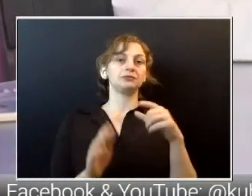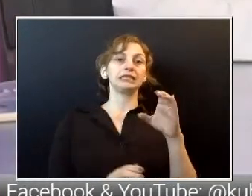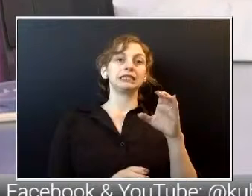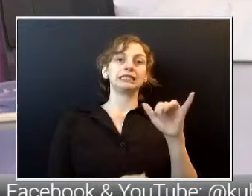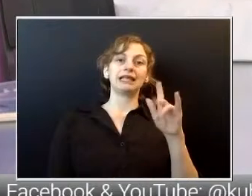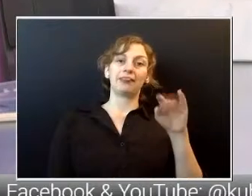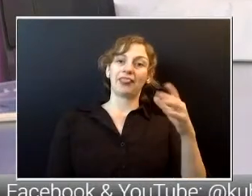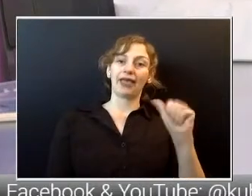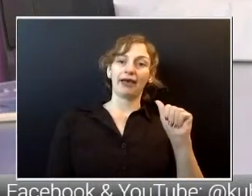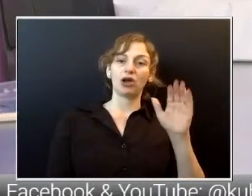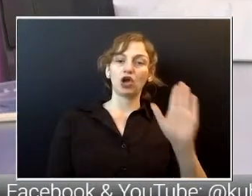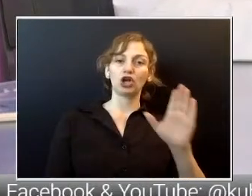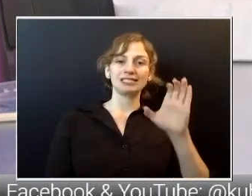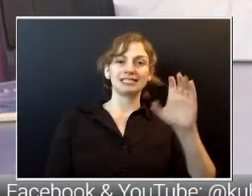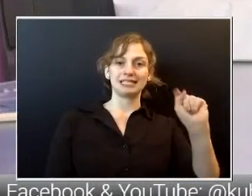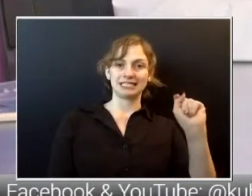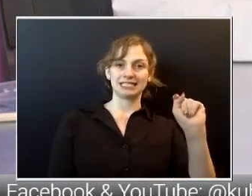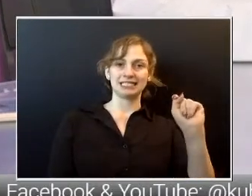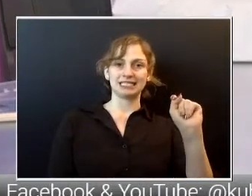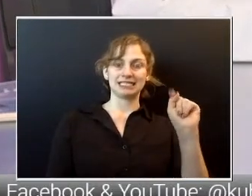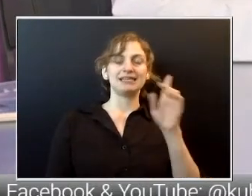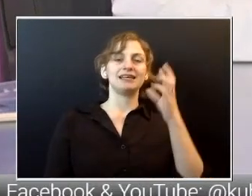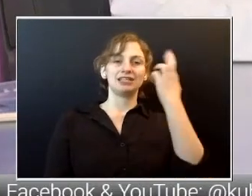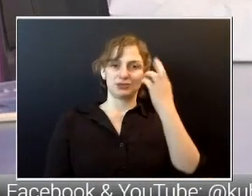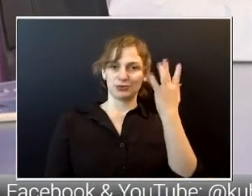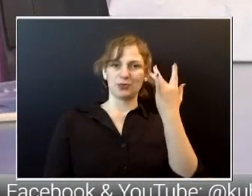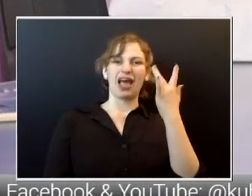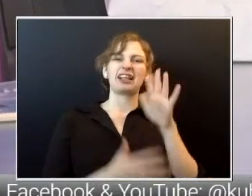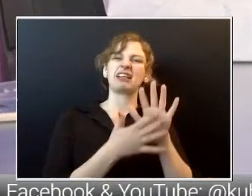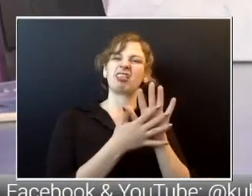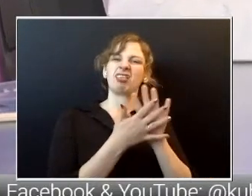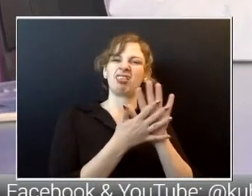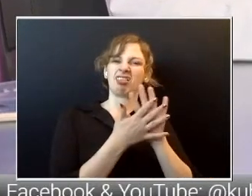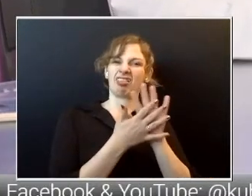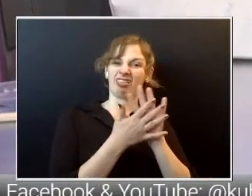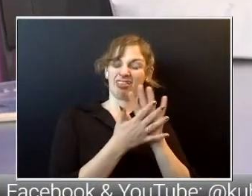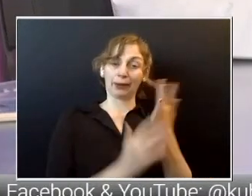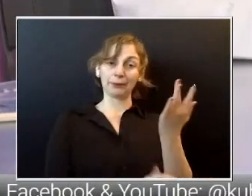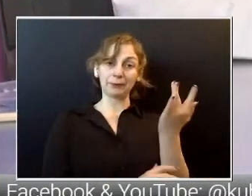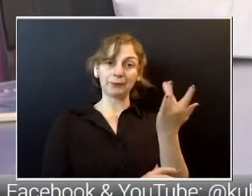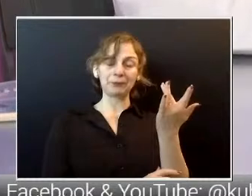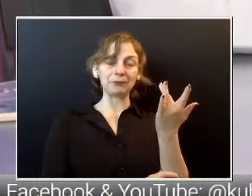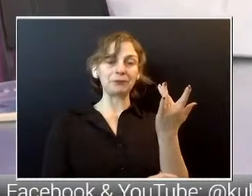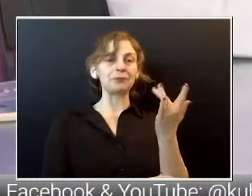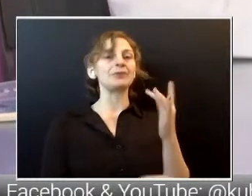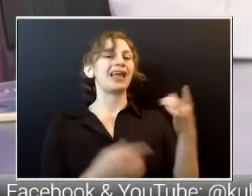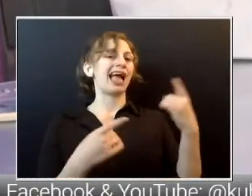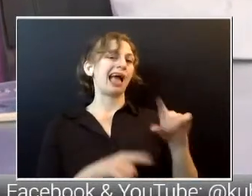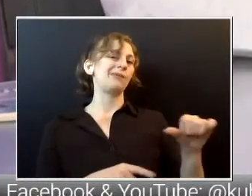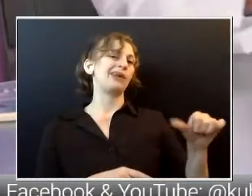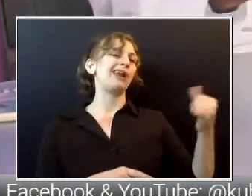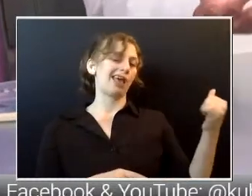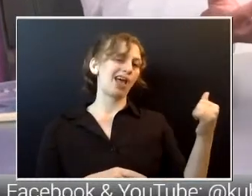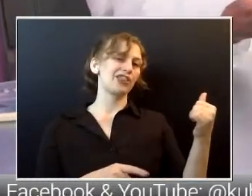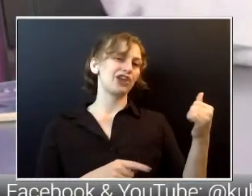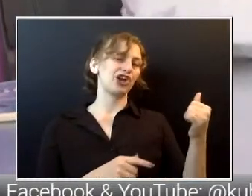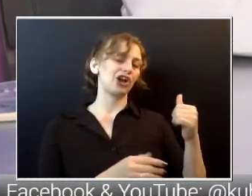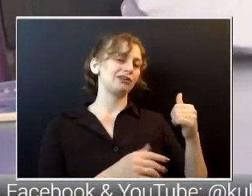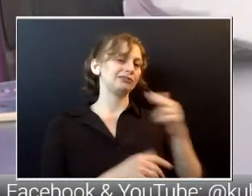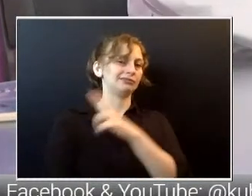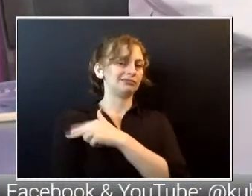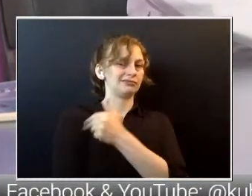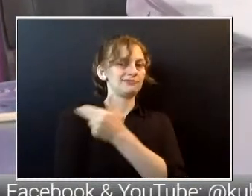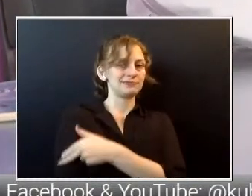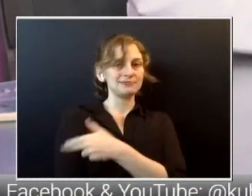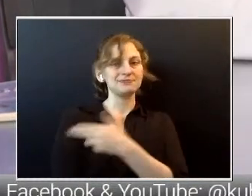reason why this is kind of fuzzy. Why? Well, this was done at an outside facility, and it was probably done very quickly because when she came in, she